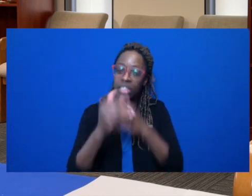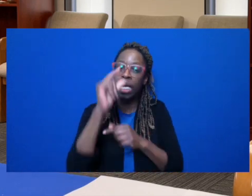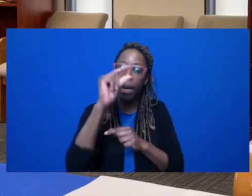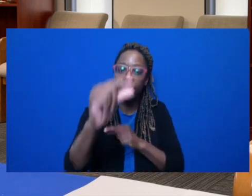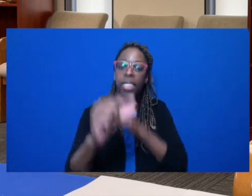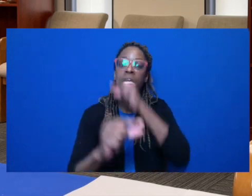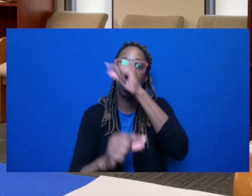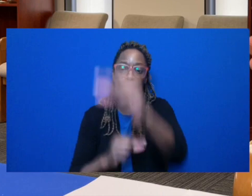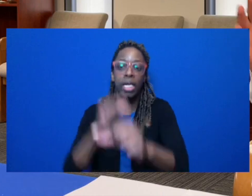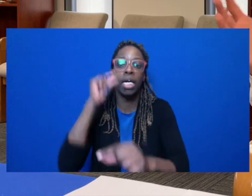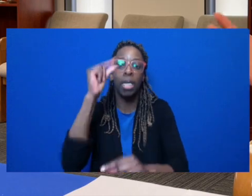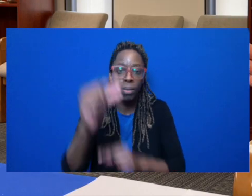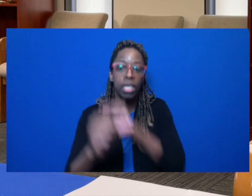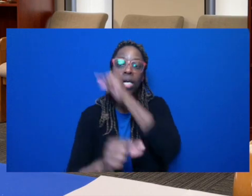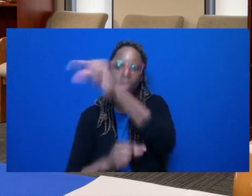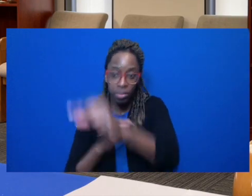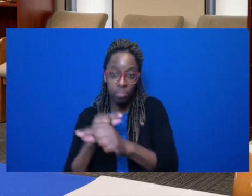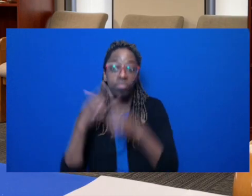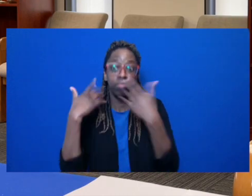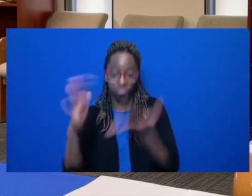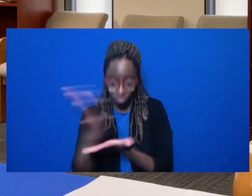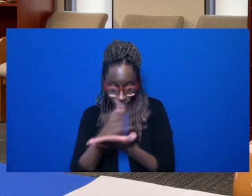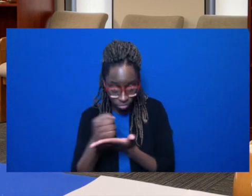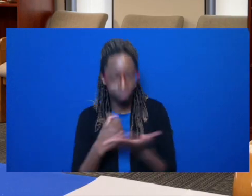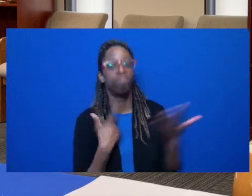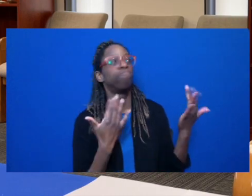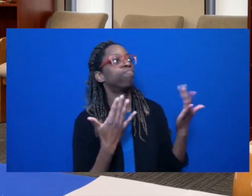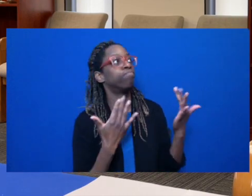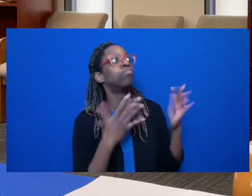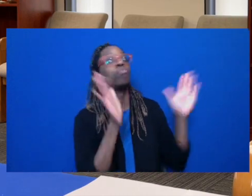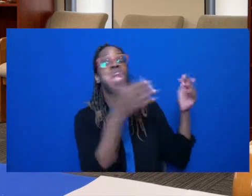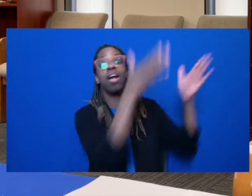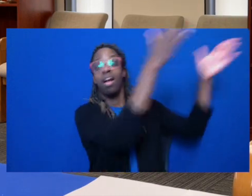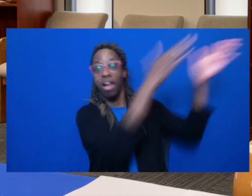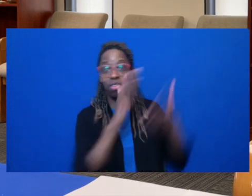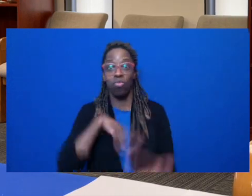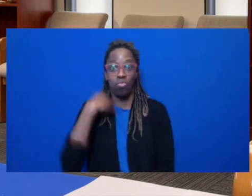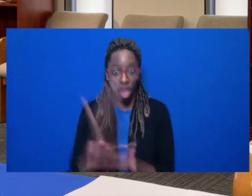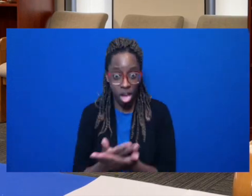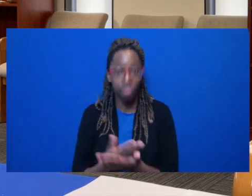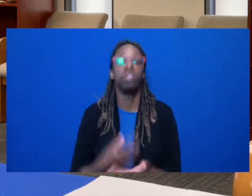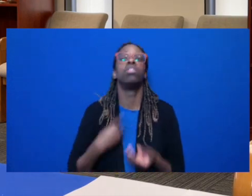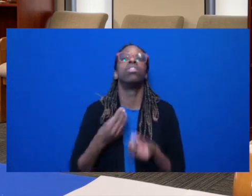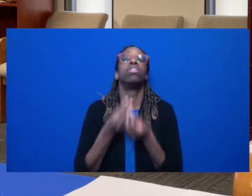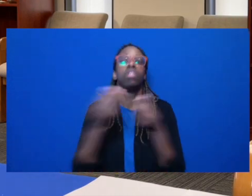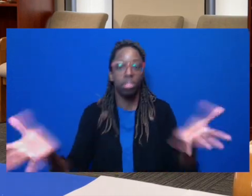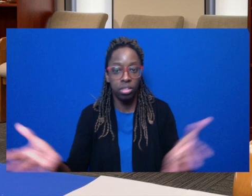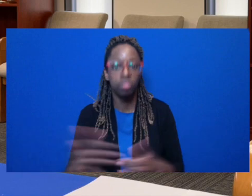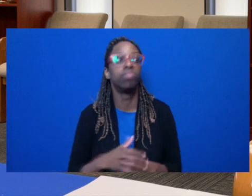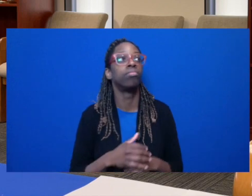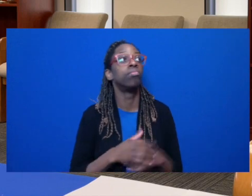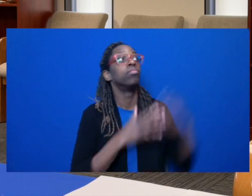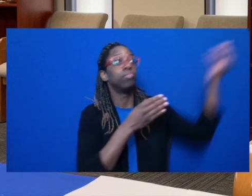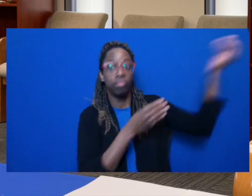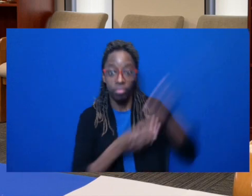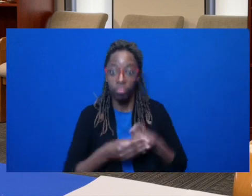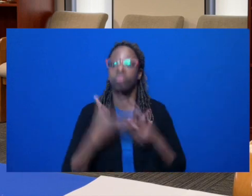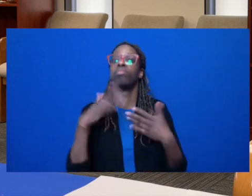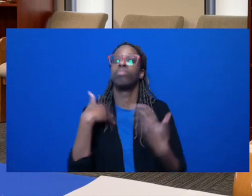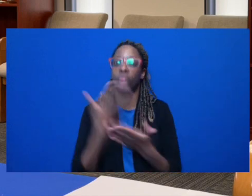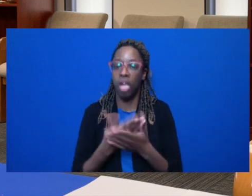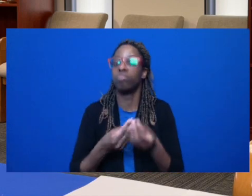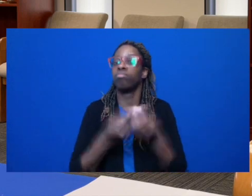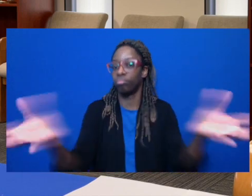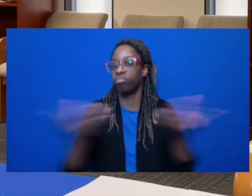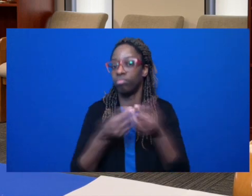vaccine subcommittee comprised of community members and physicians, et cetera. And we're prioritized, for example,